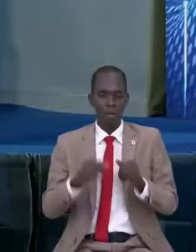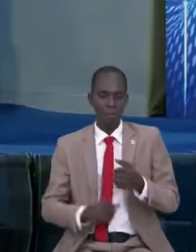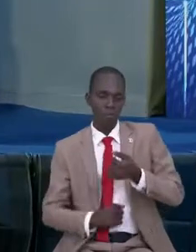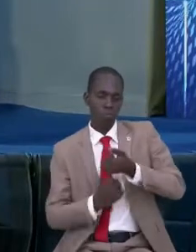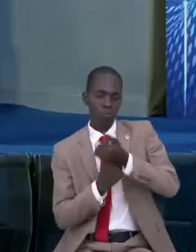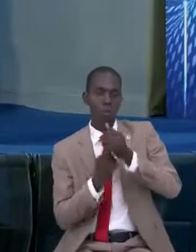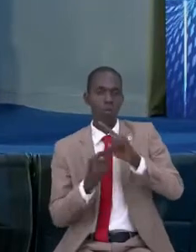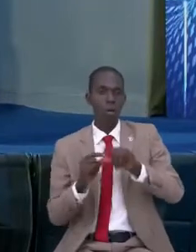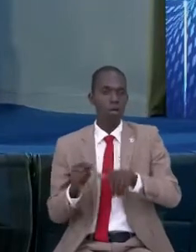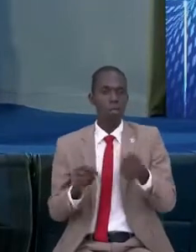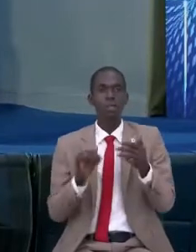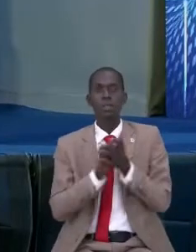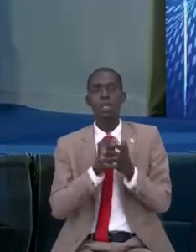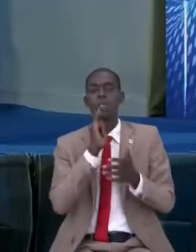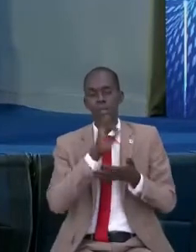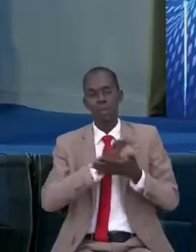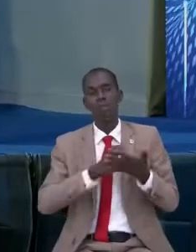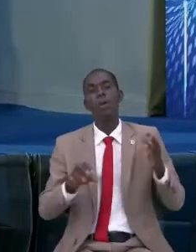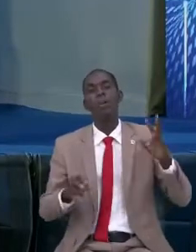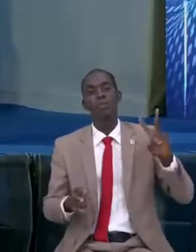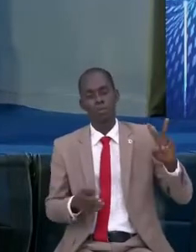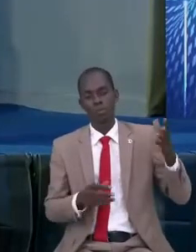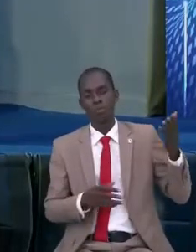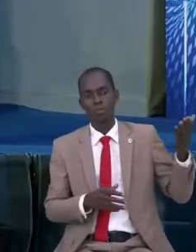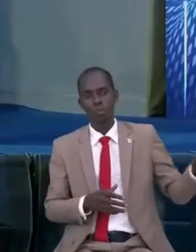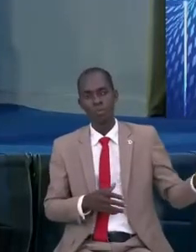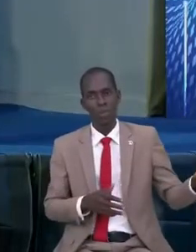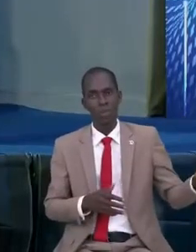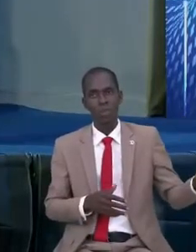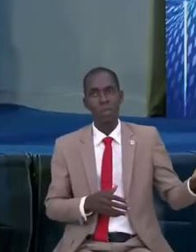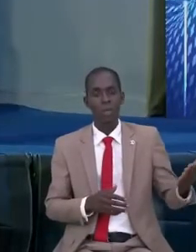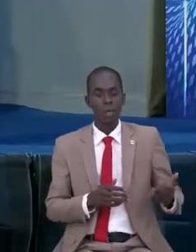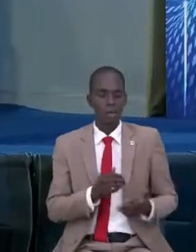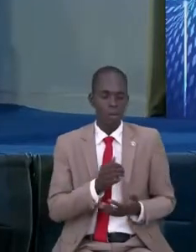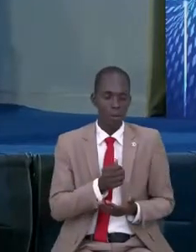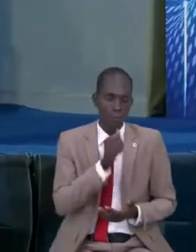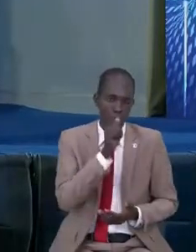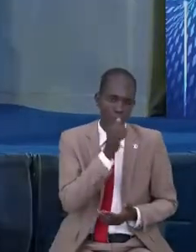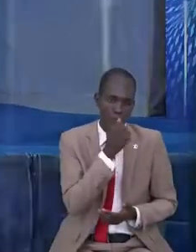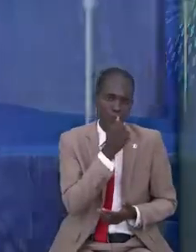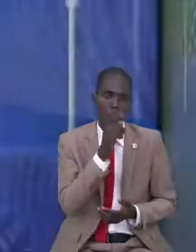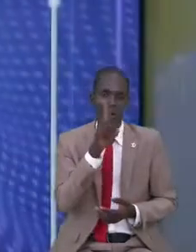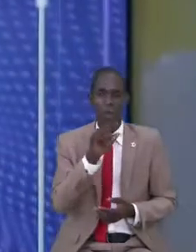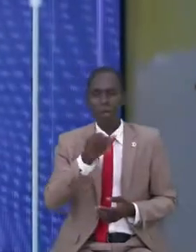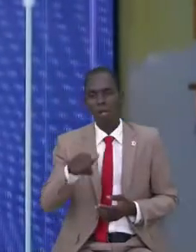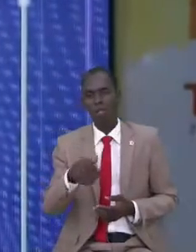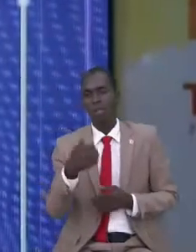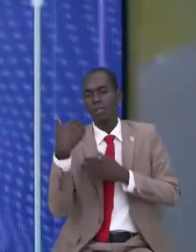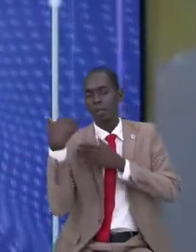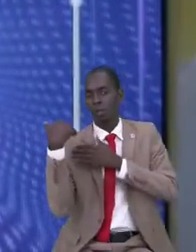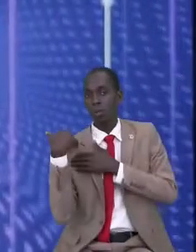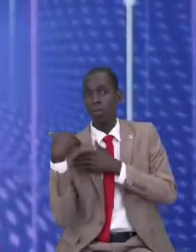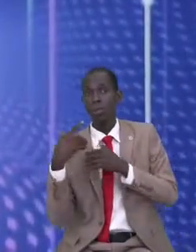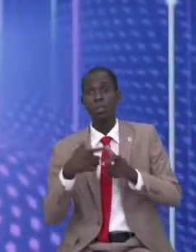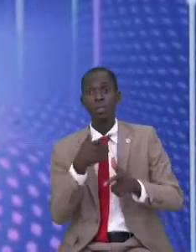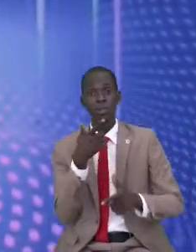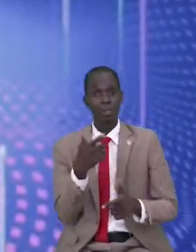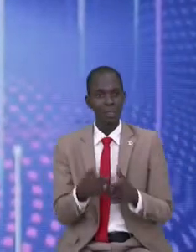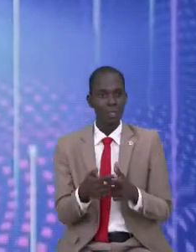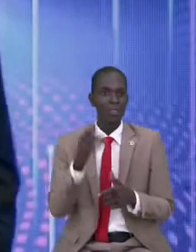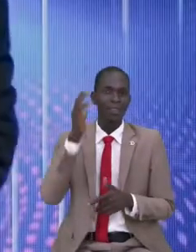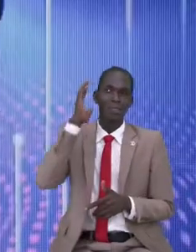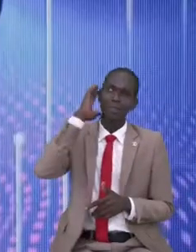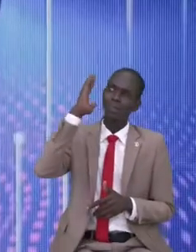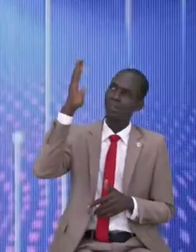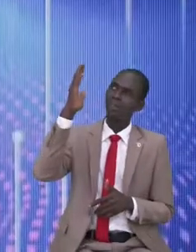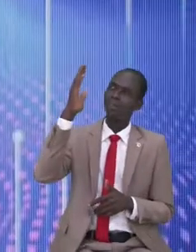other, that's verse 2, bear one another's burden, then